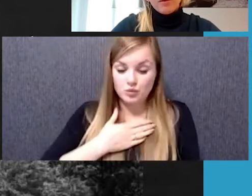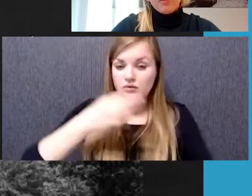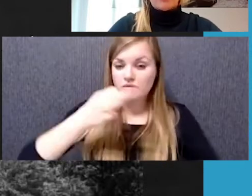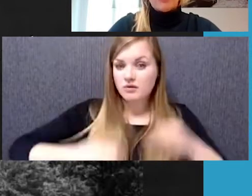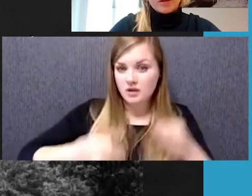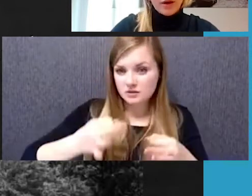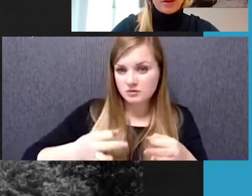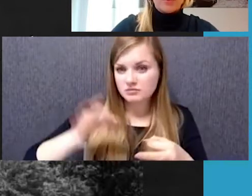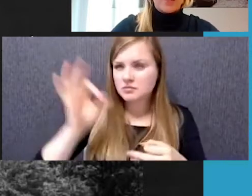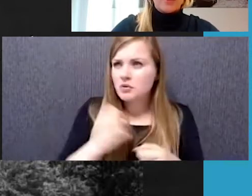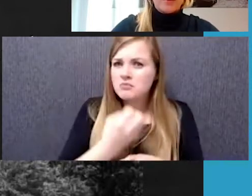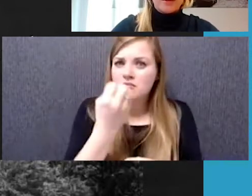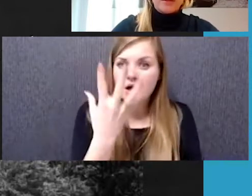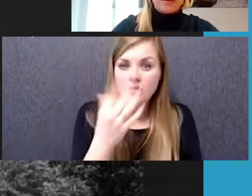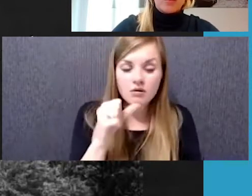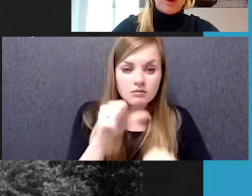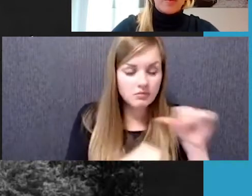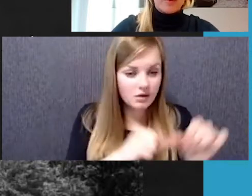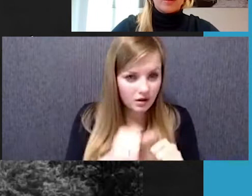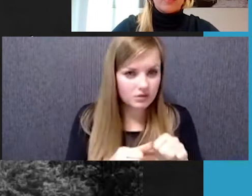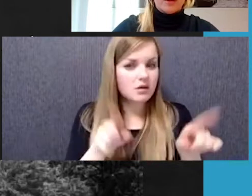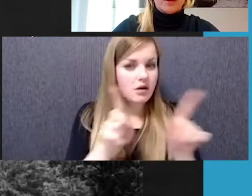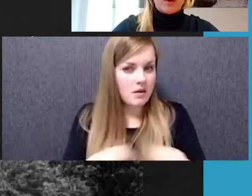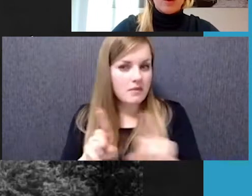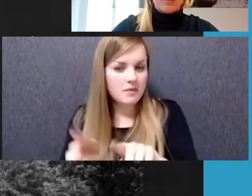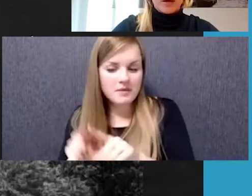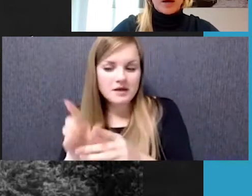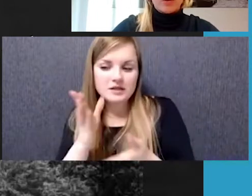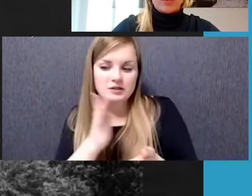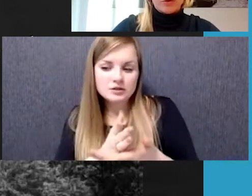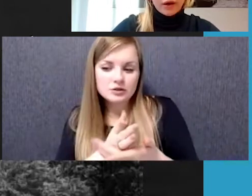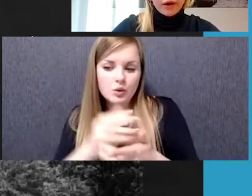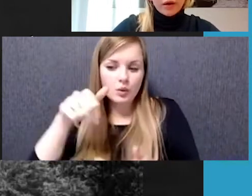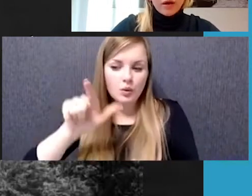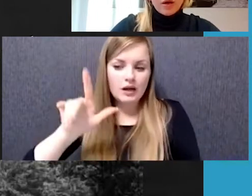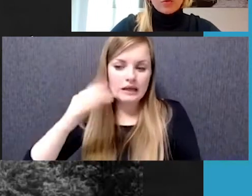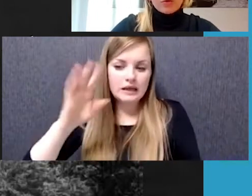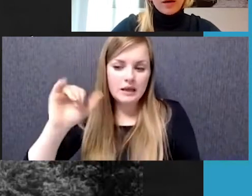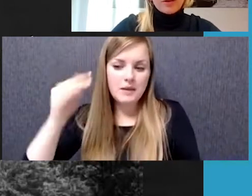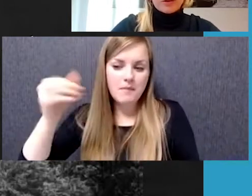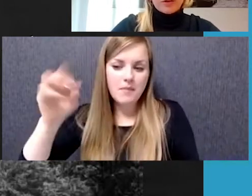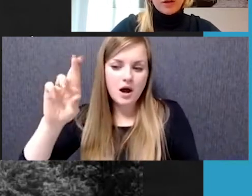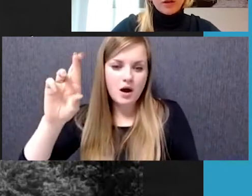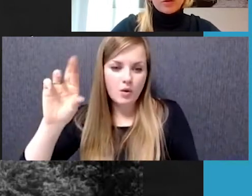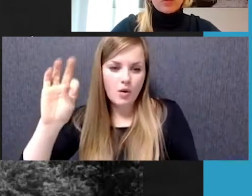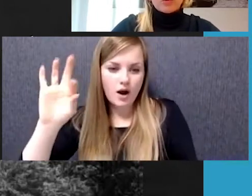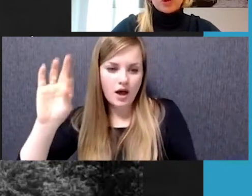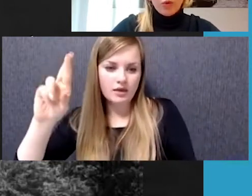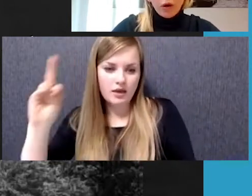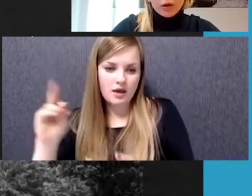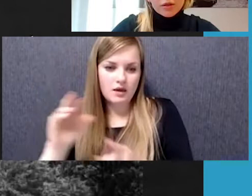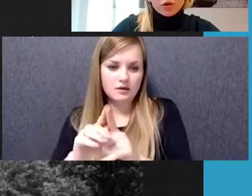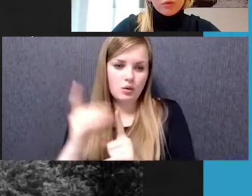following case. Our case law is being formed by ultima ratio